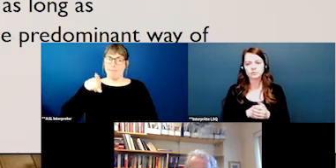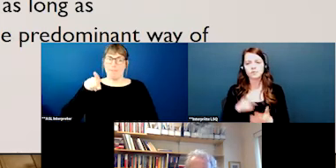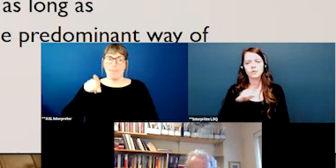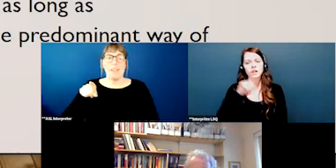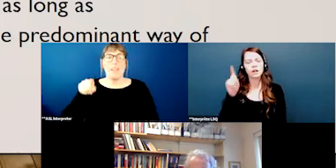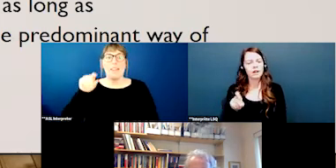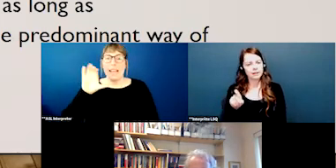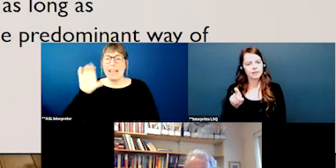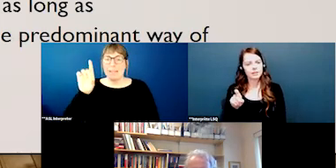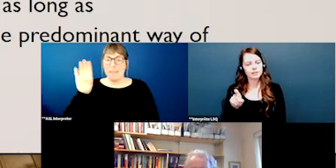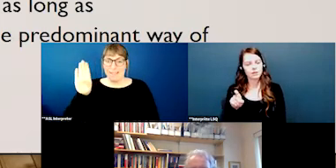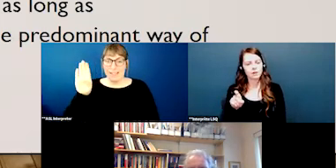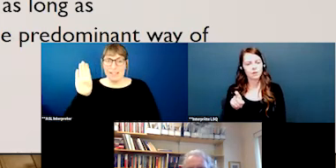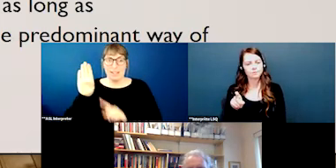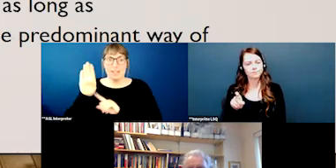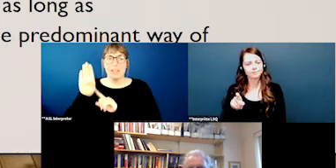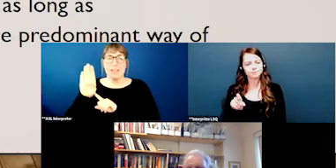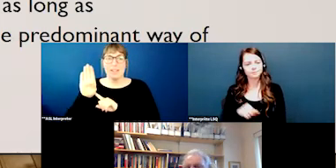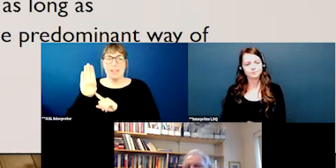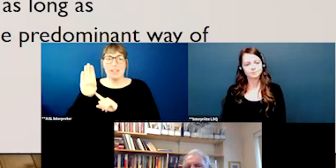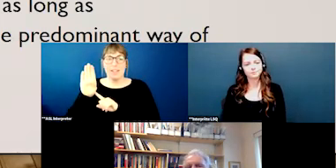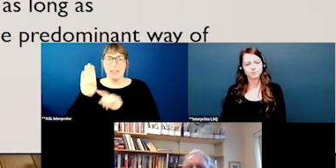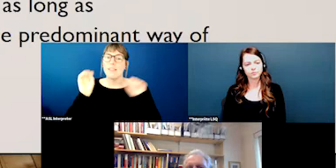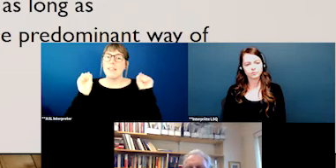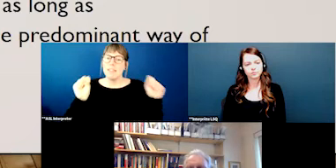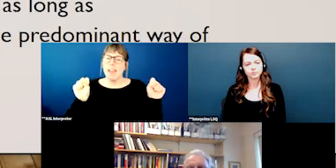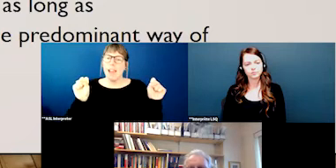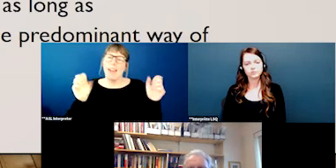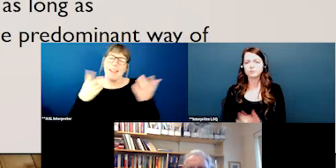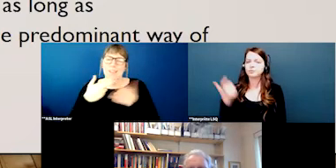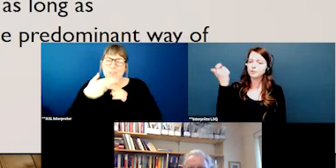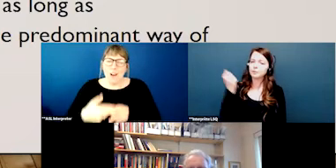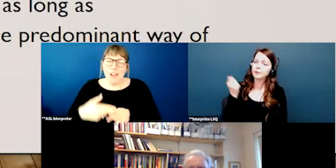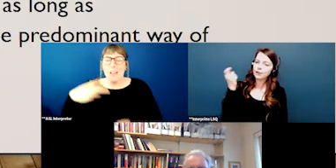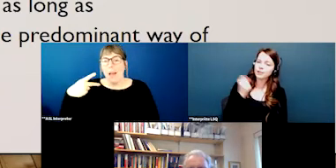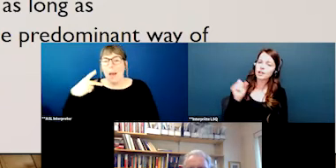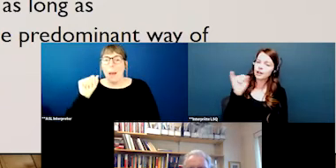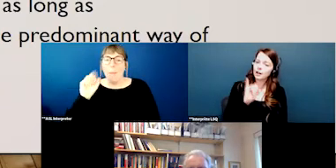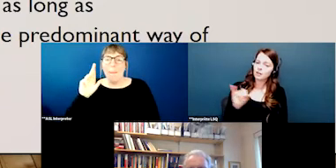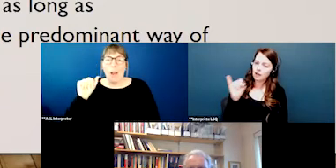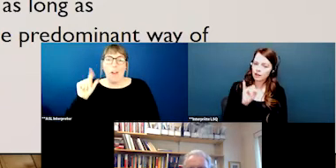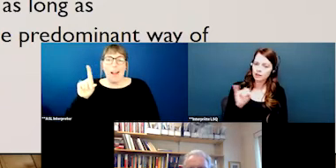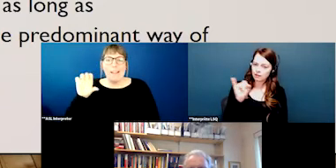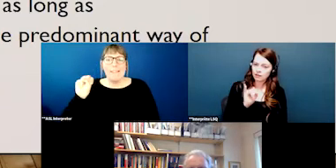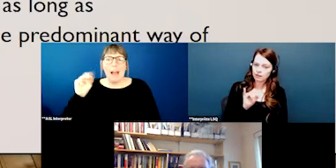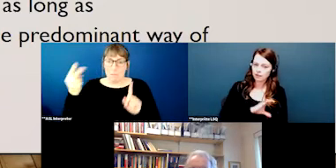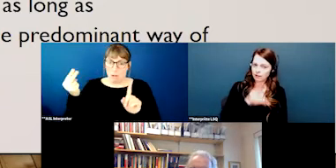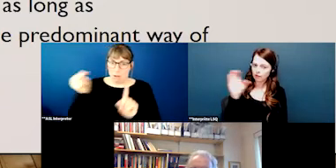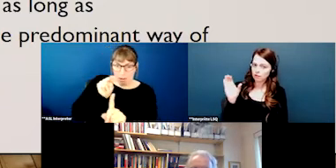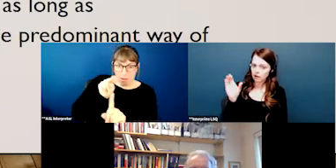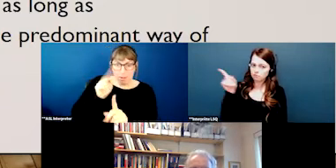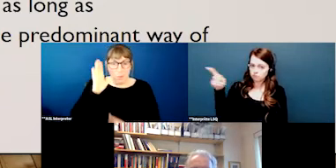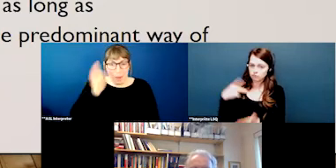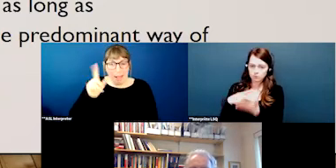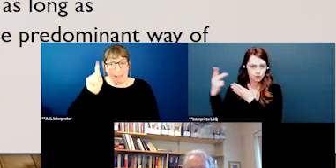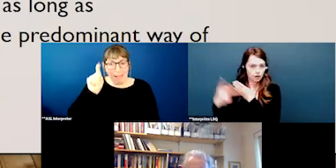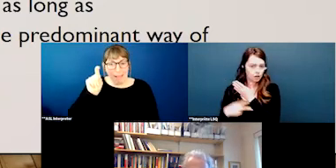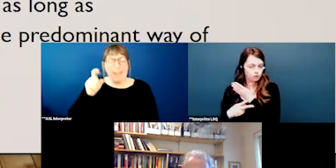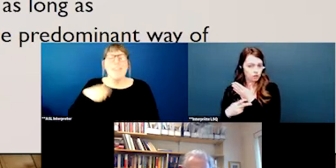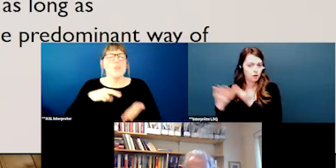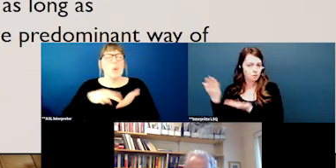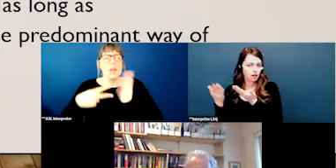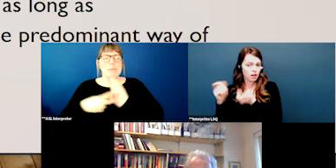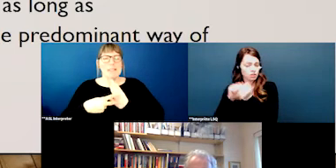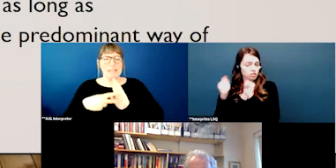Disability Benefit advance what we sometimes call a paradigm shift in disability income policy? And by paradigm shift, we